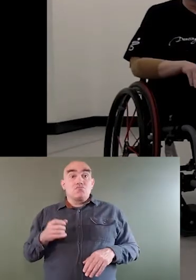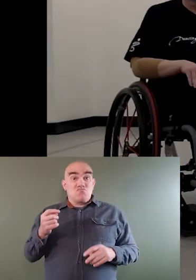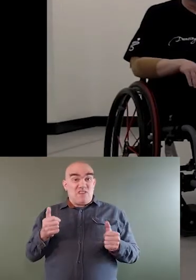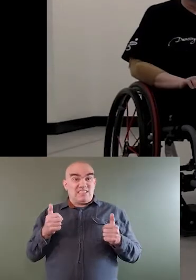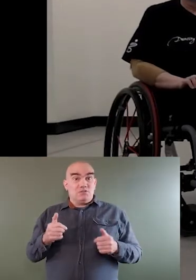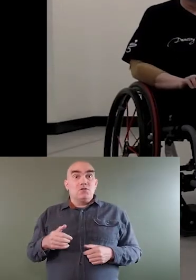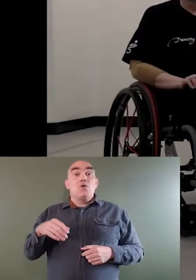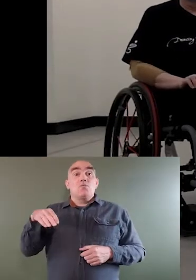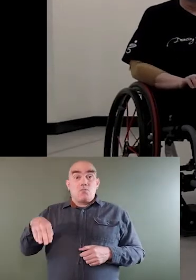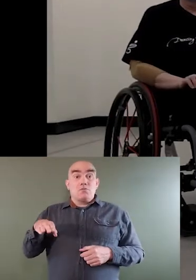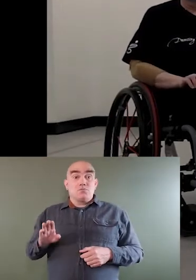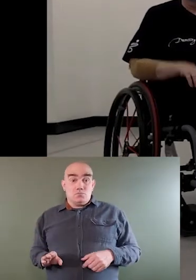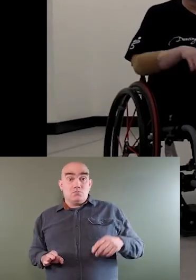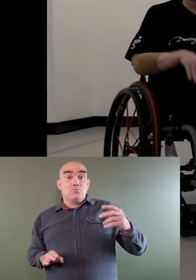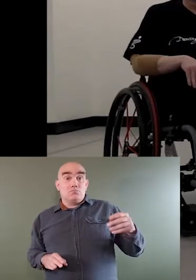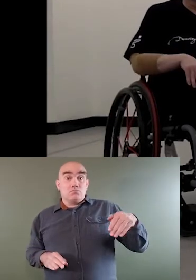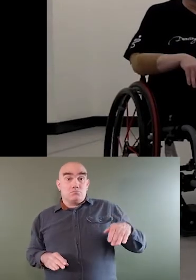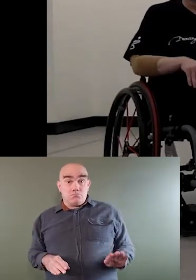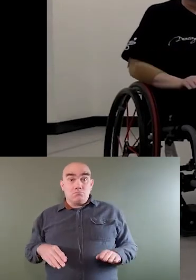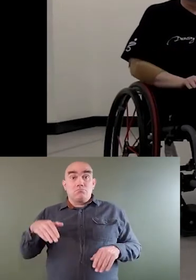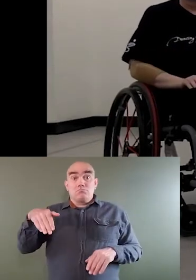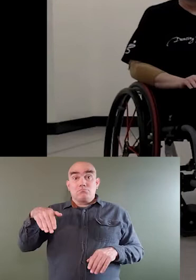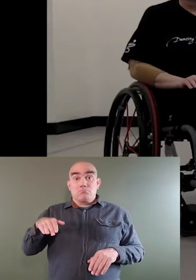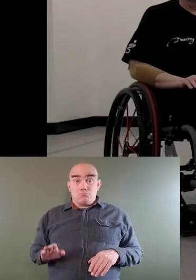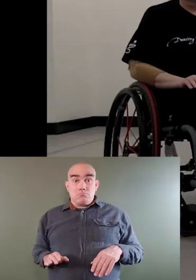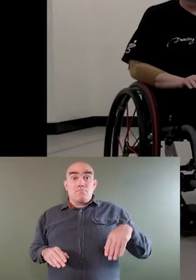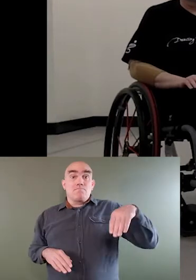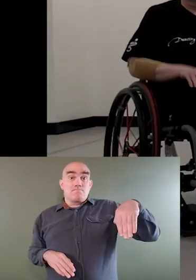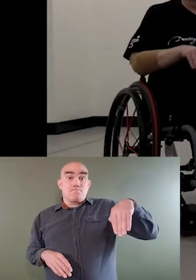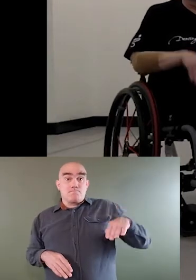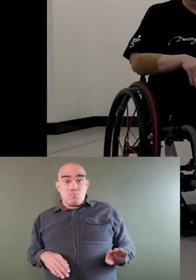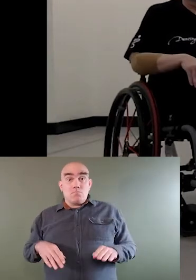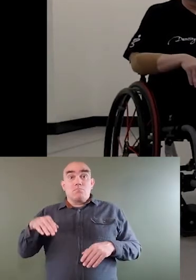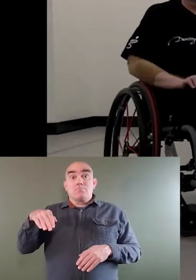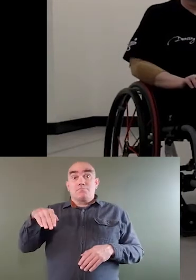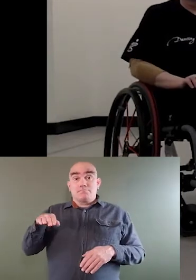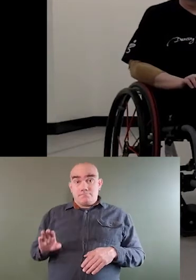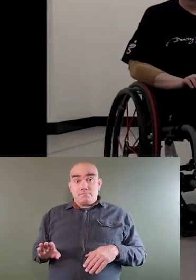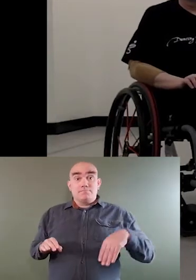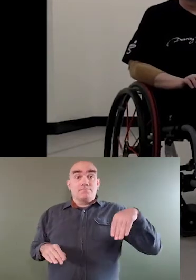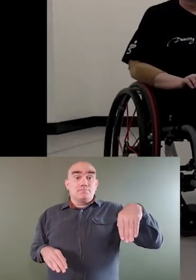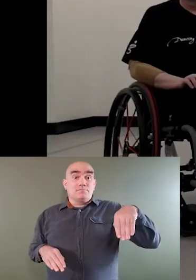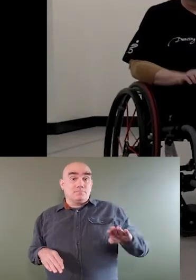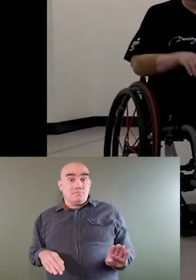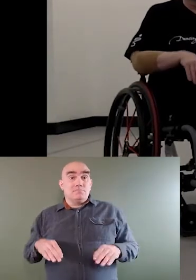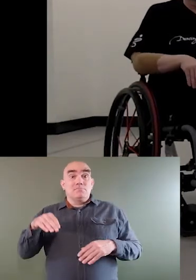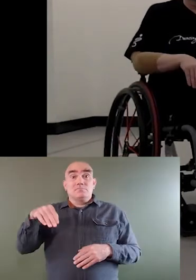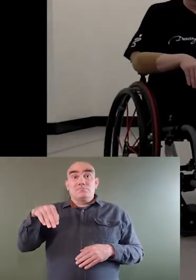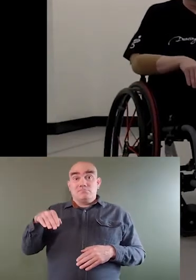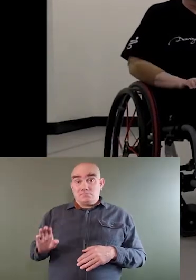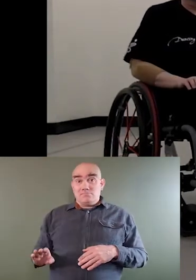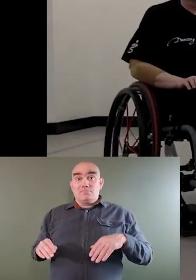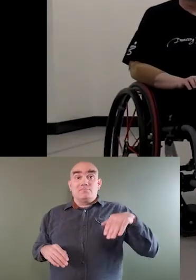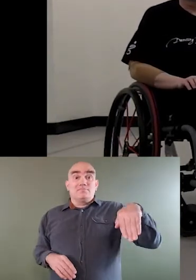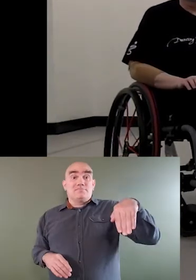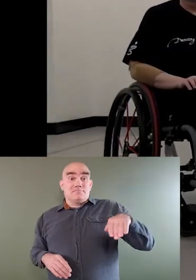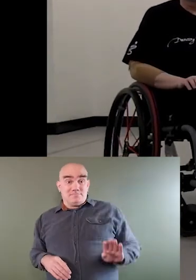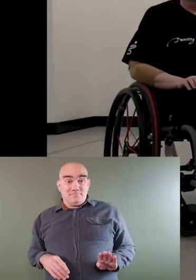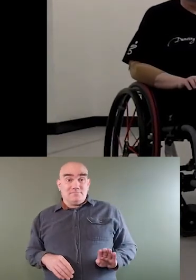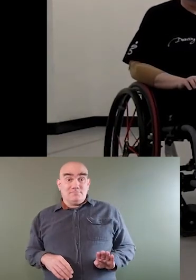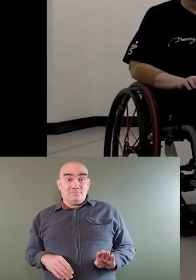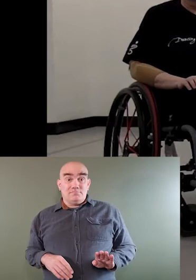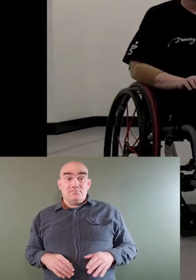fast. 1, 2, 3, 4, 5, 6, 7,